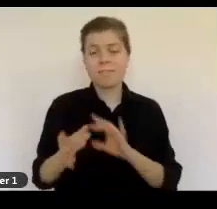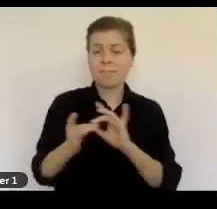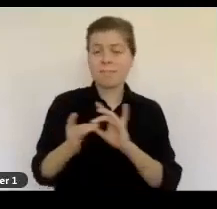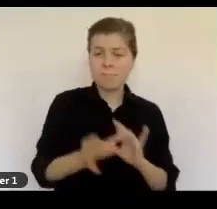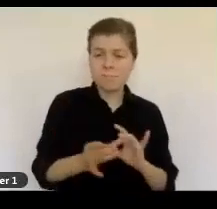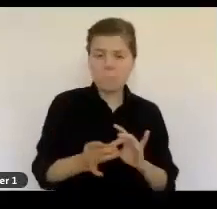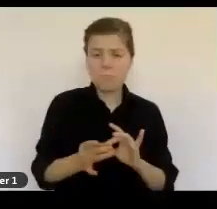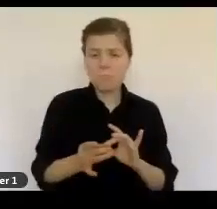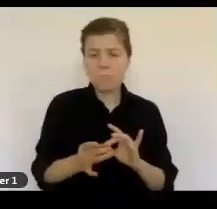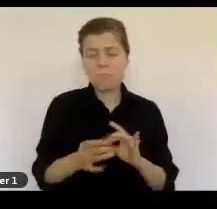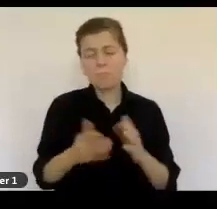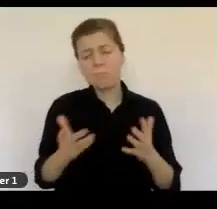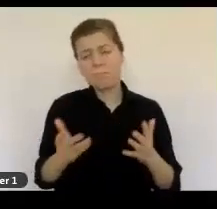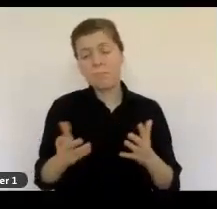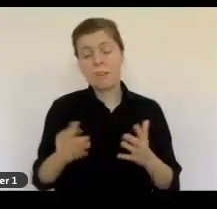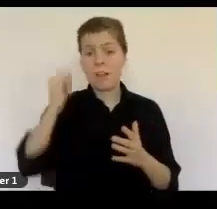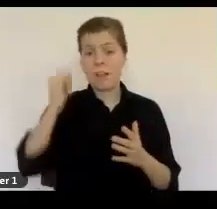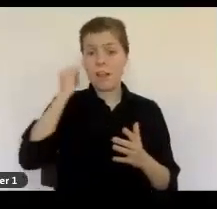connected to,